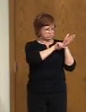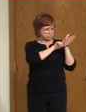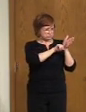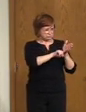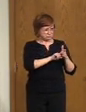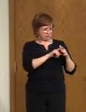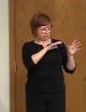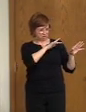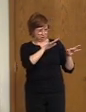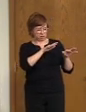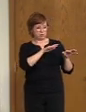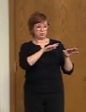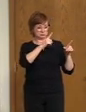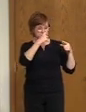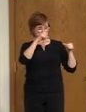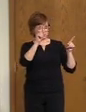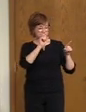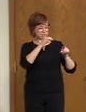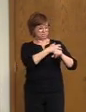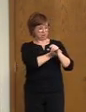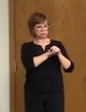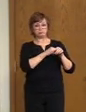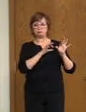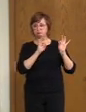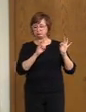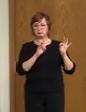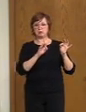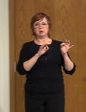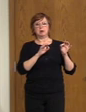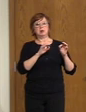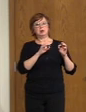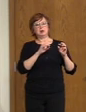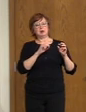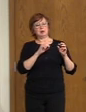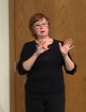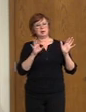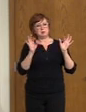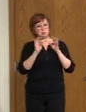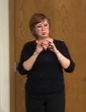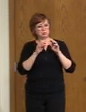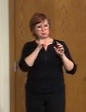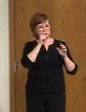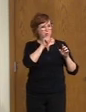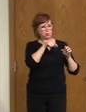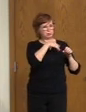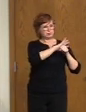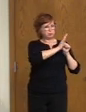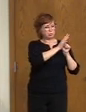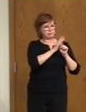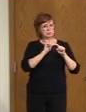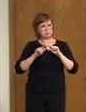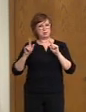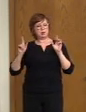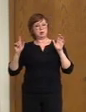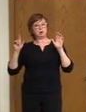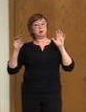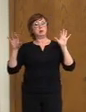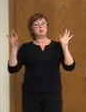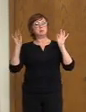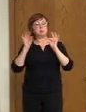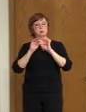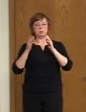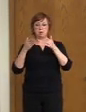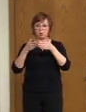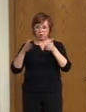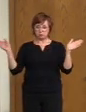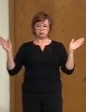vaccinated. But obviously, with any communicable disease, we can't achieve community immunity or herd immunity till